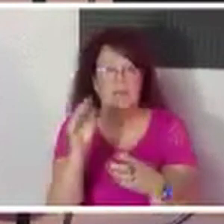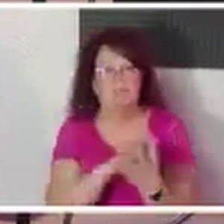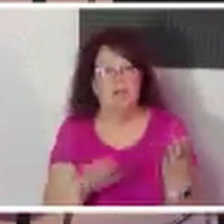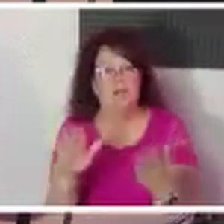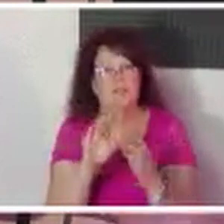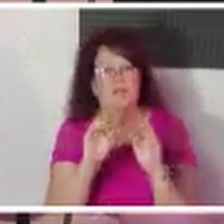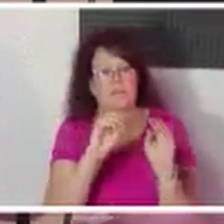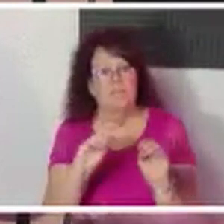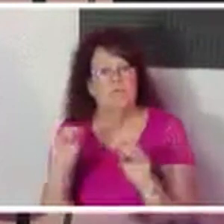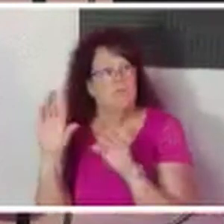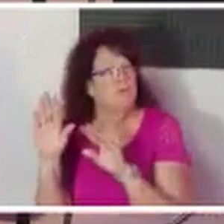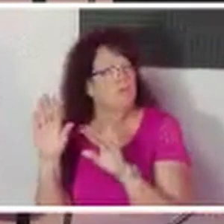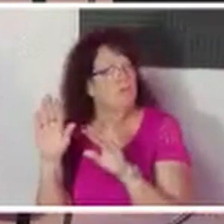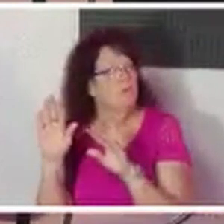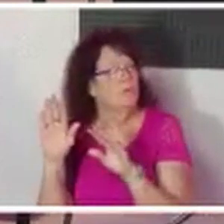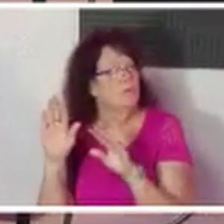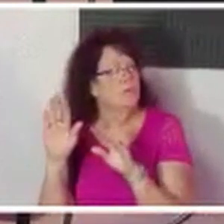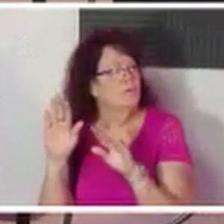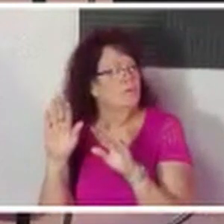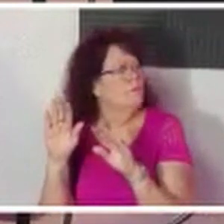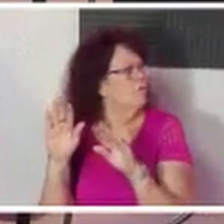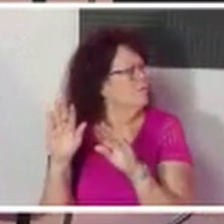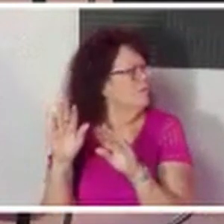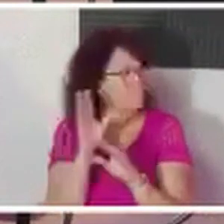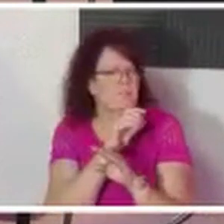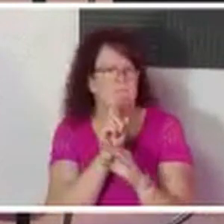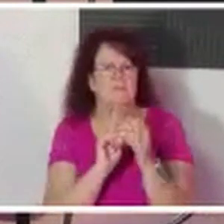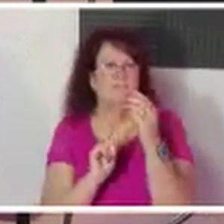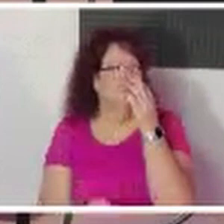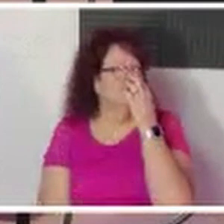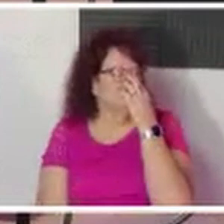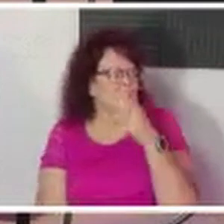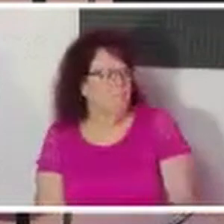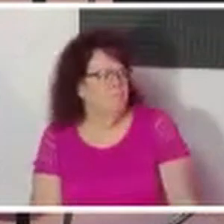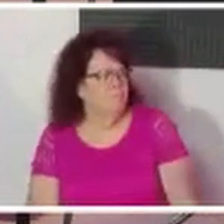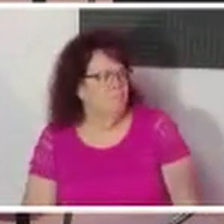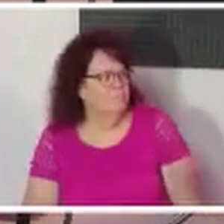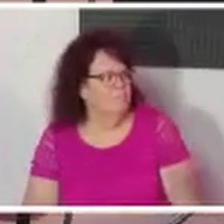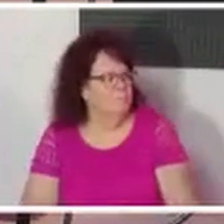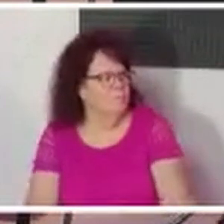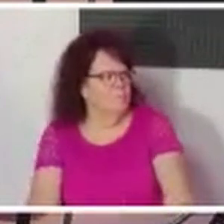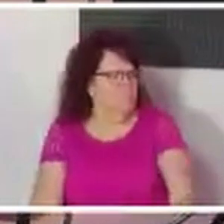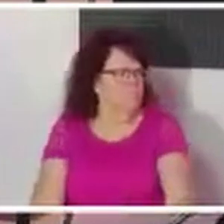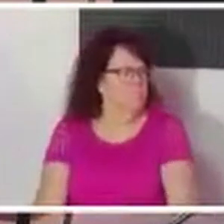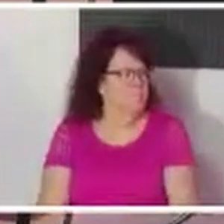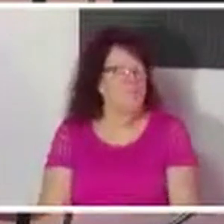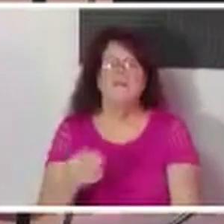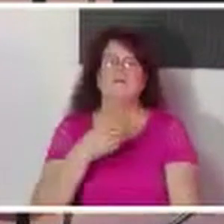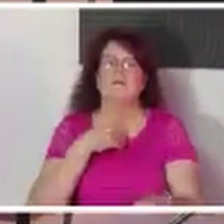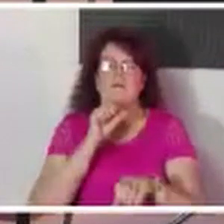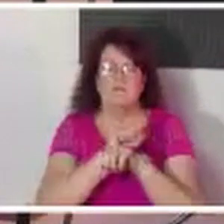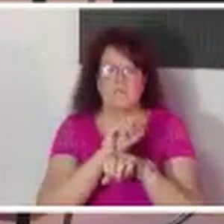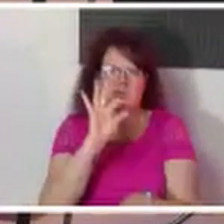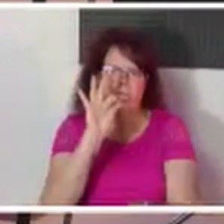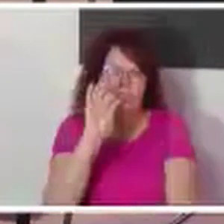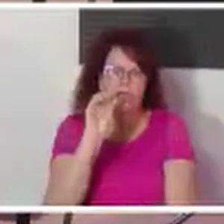moved to good old OKC for. I would manage a mentorship program for young adults aging out of the foster care system.